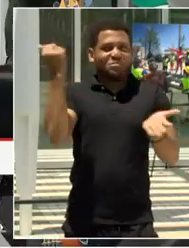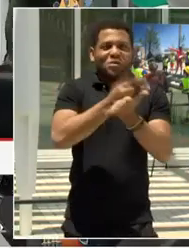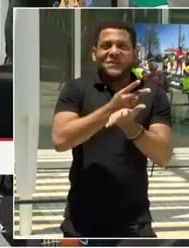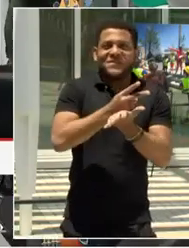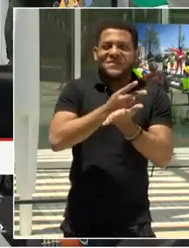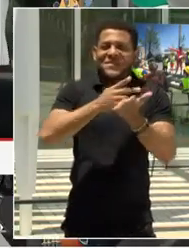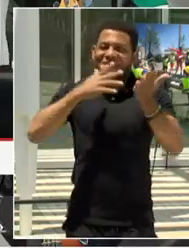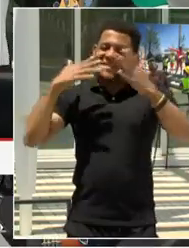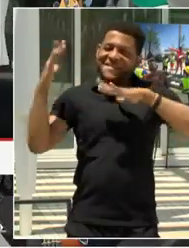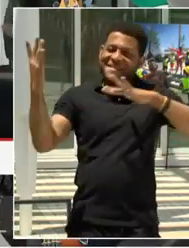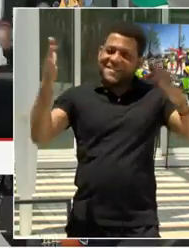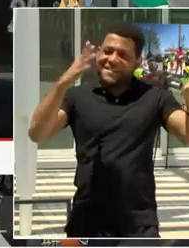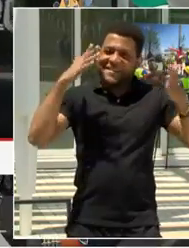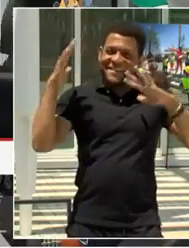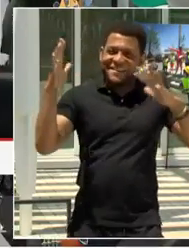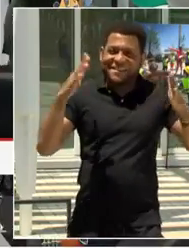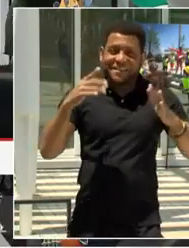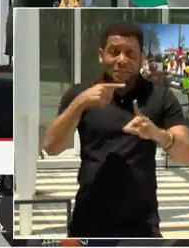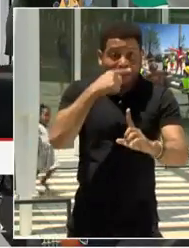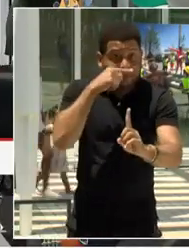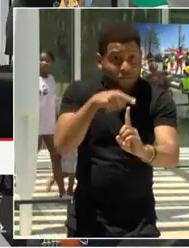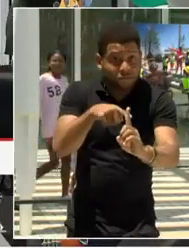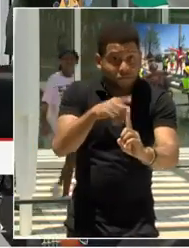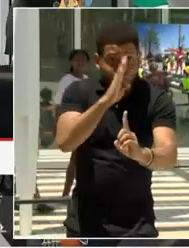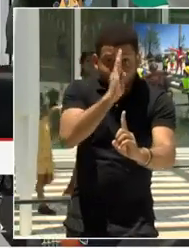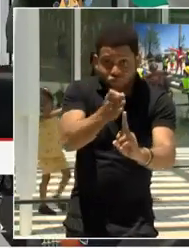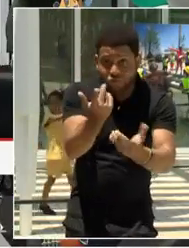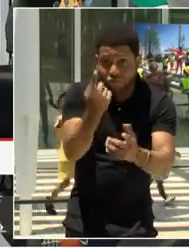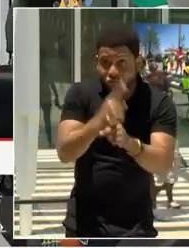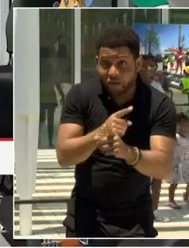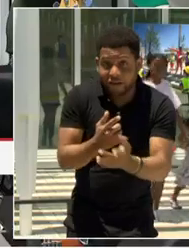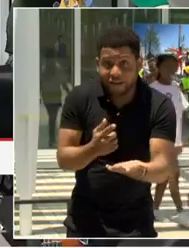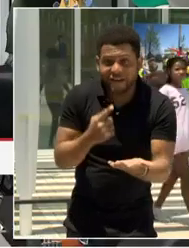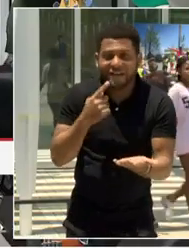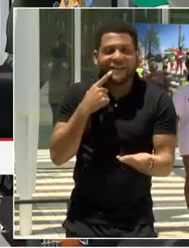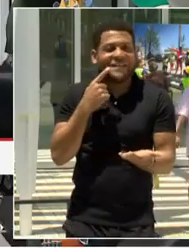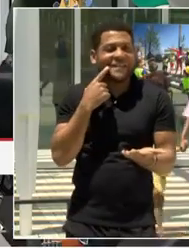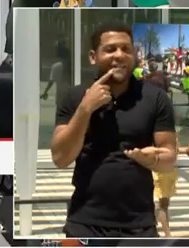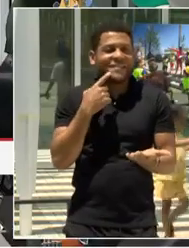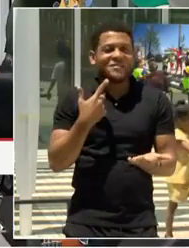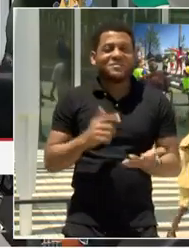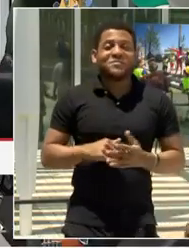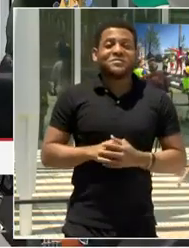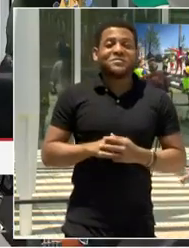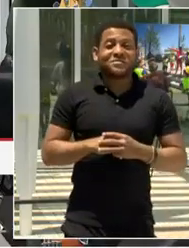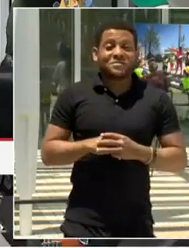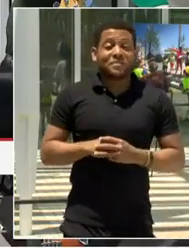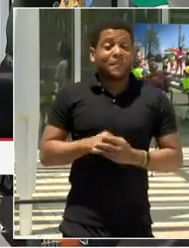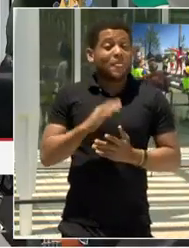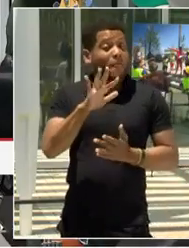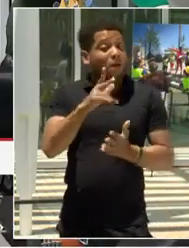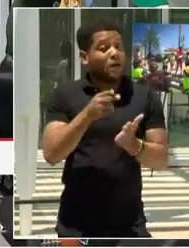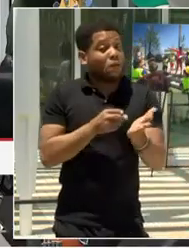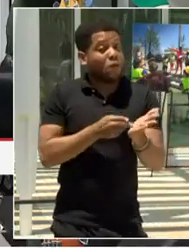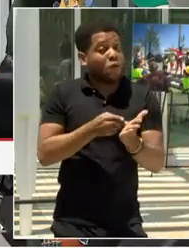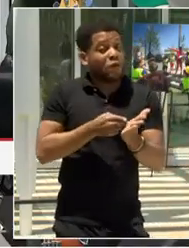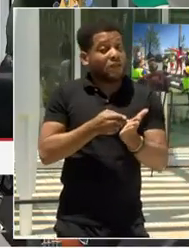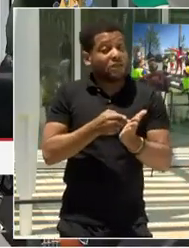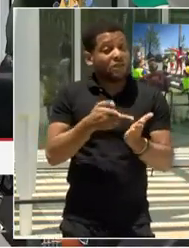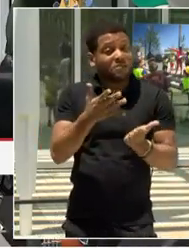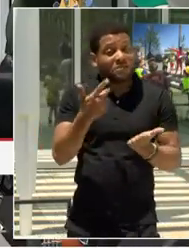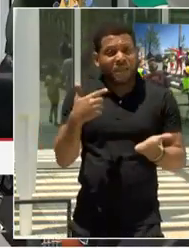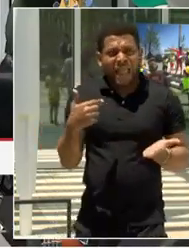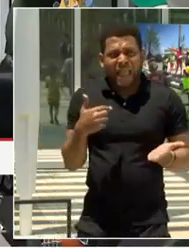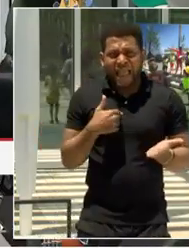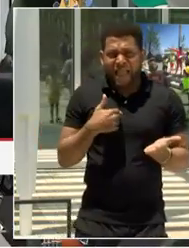You know they're honest, right? Speaking of honesty, I have to have a courageous conversation with all of our neighbors. Yes,